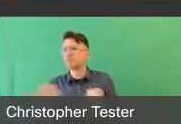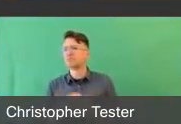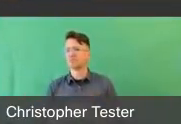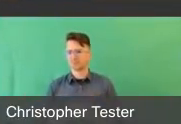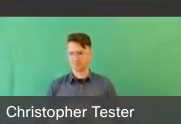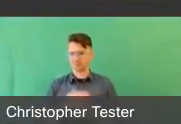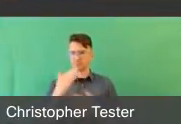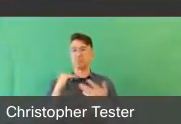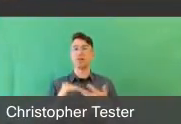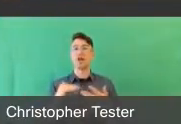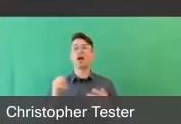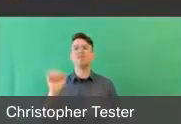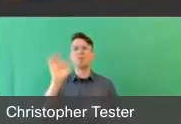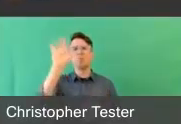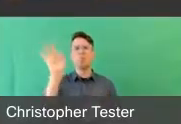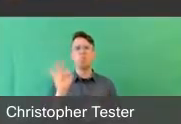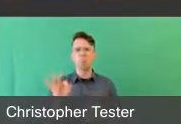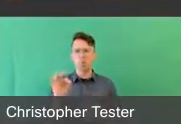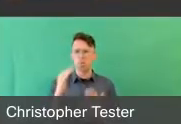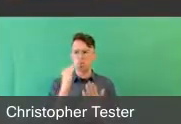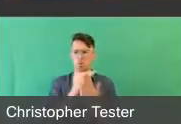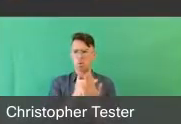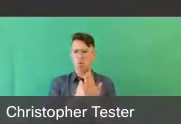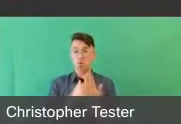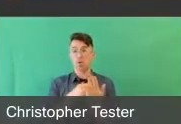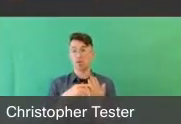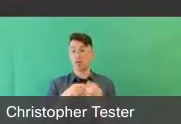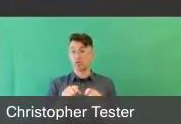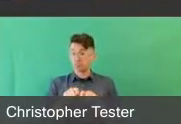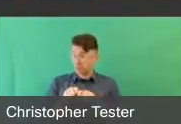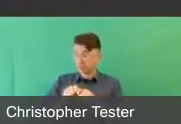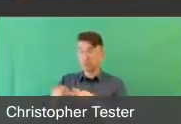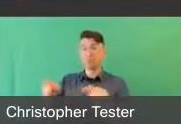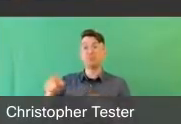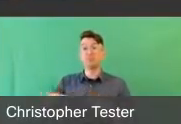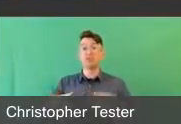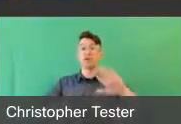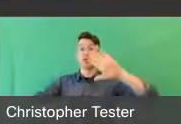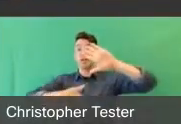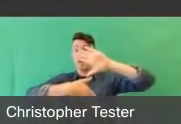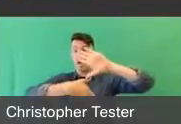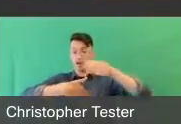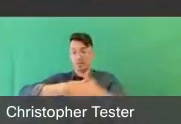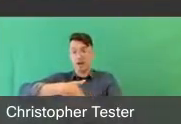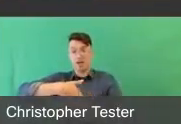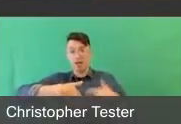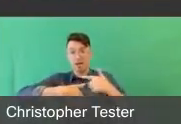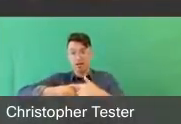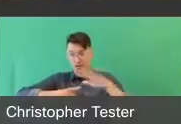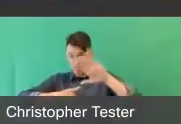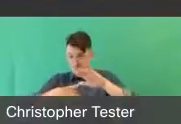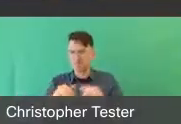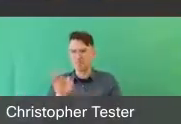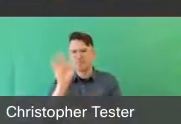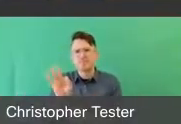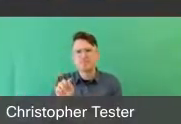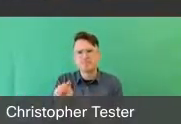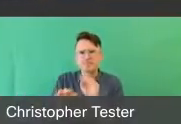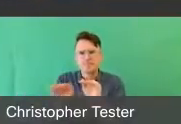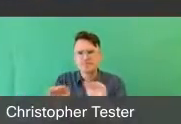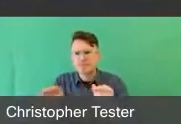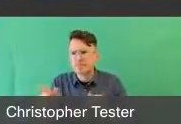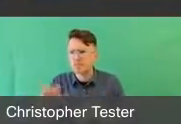are feeling, because it's very important that we don't talk about you. We talk with you and that you talk with